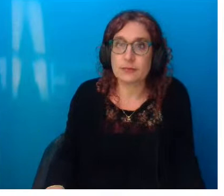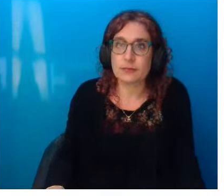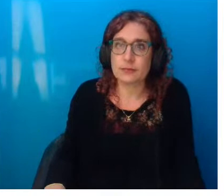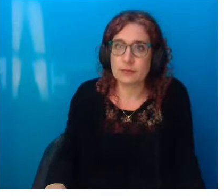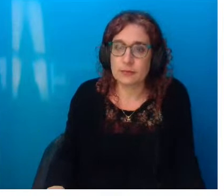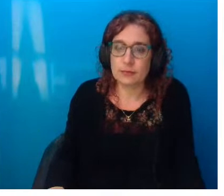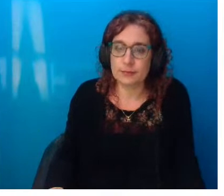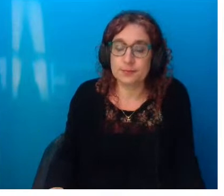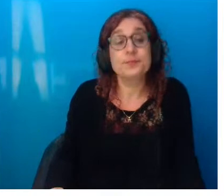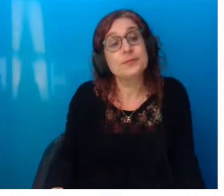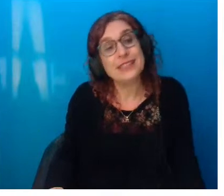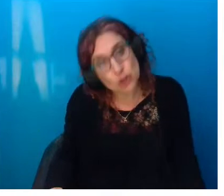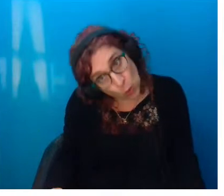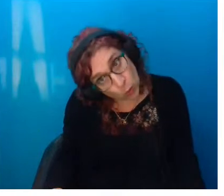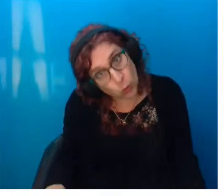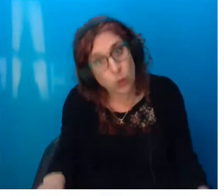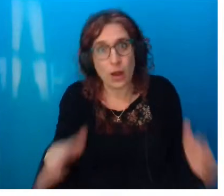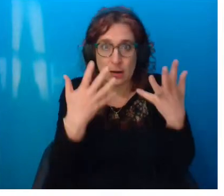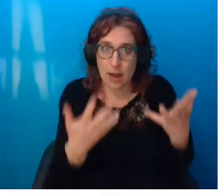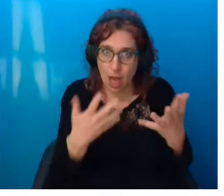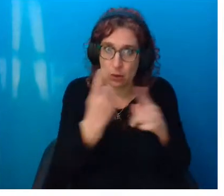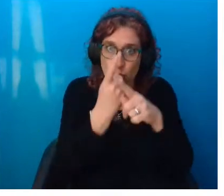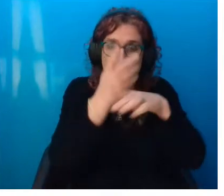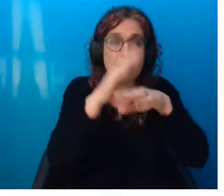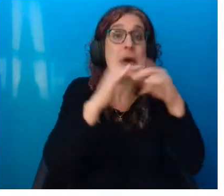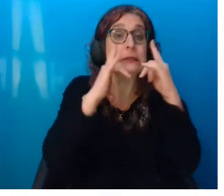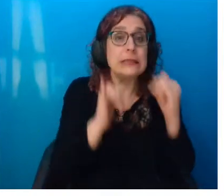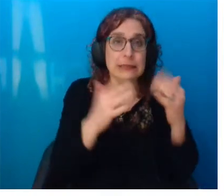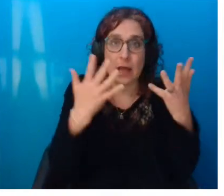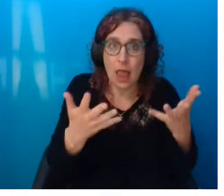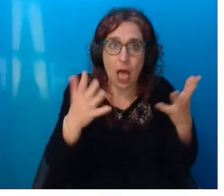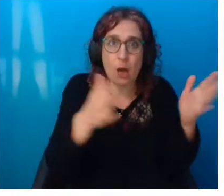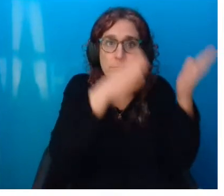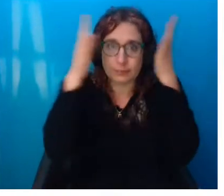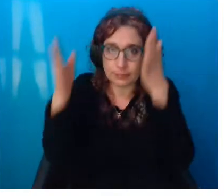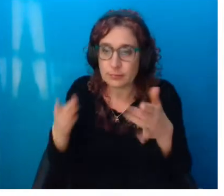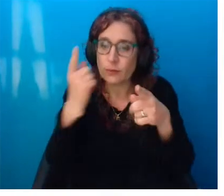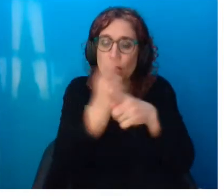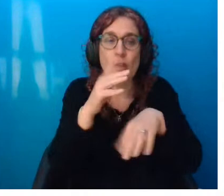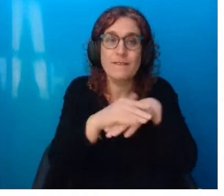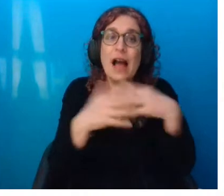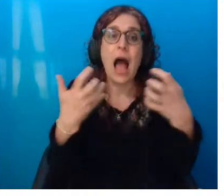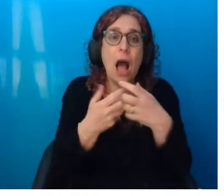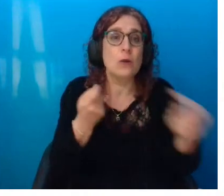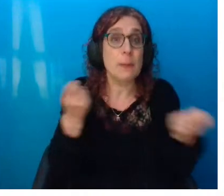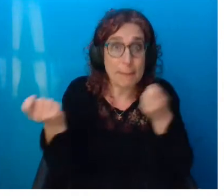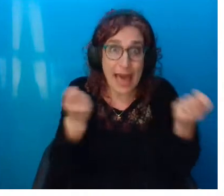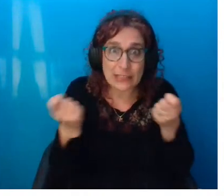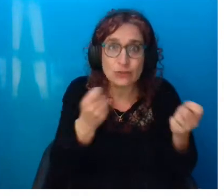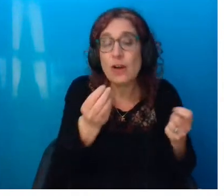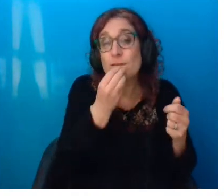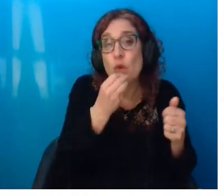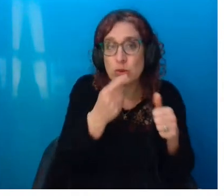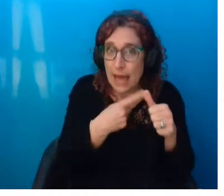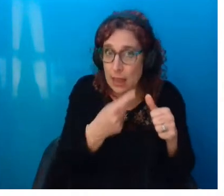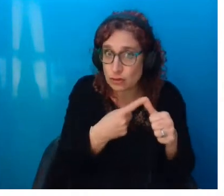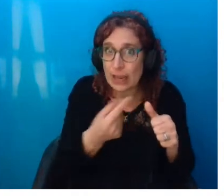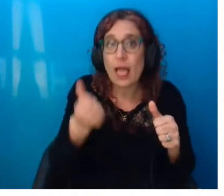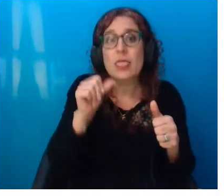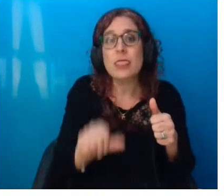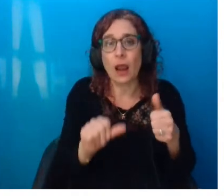So, having discussed testing, I'm going to talk to you a little bit about management of food allergy, and then we'll talk a little bit about food